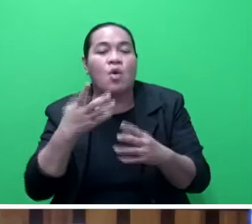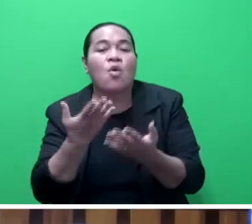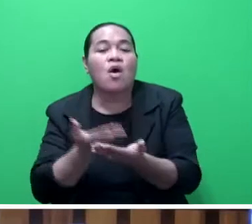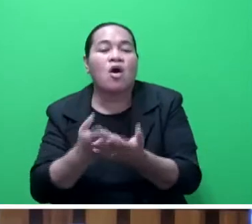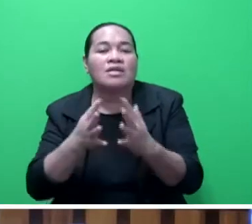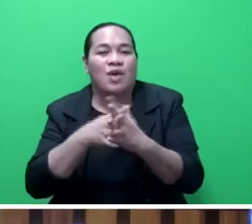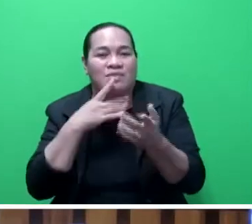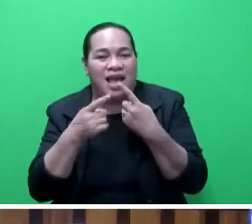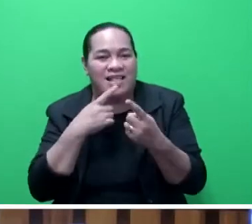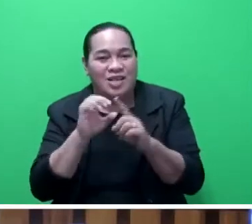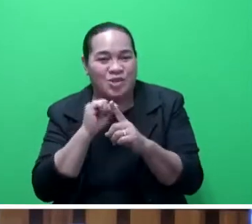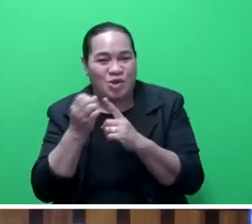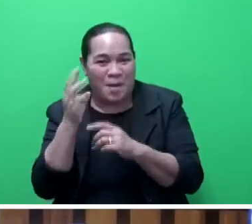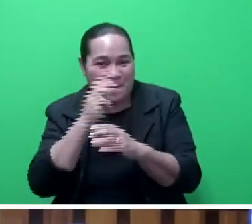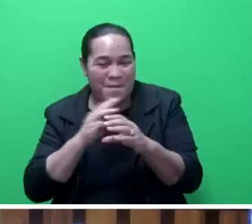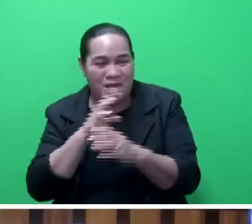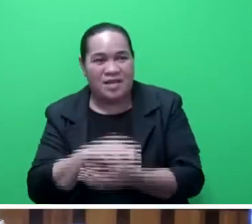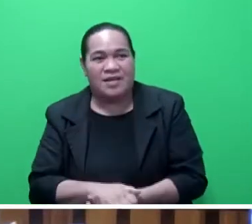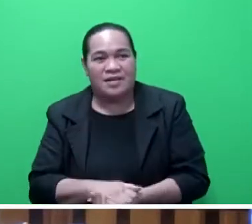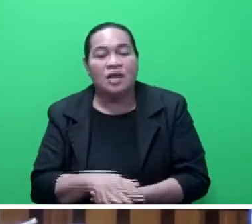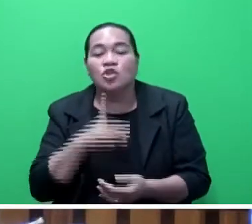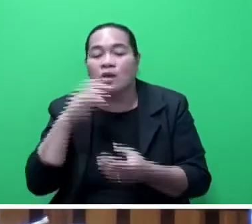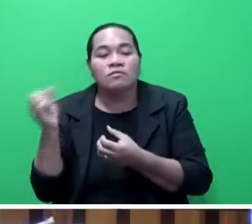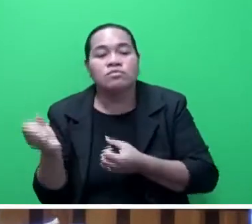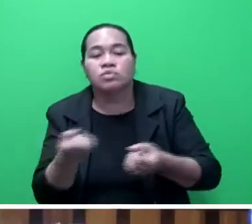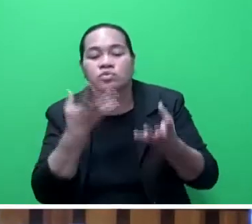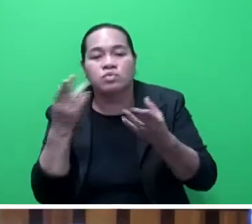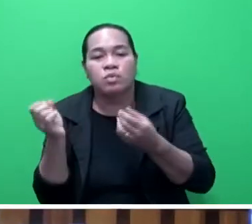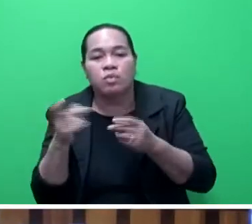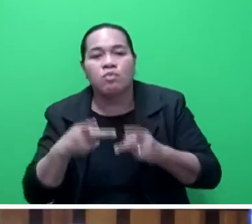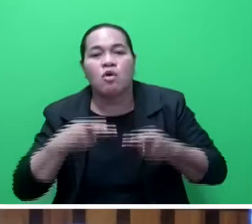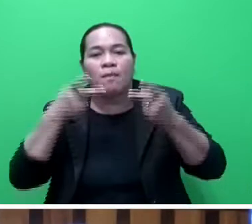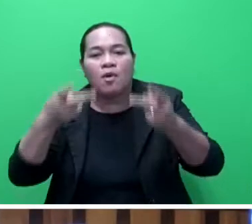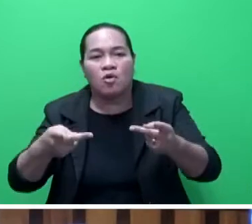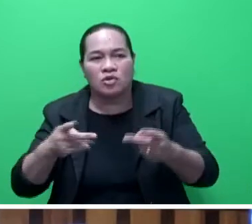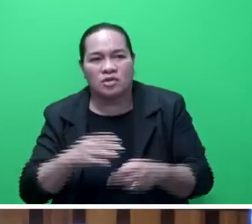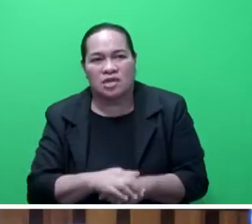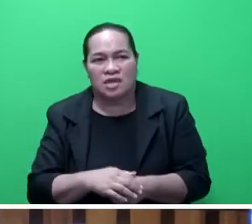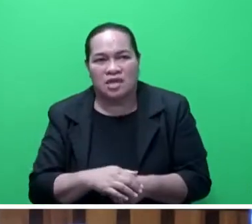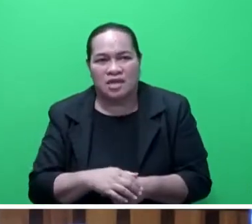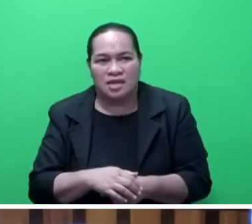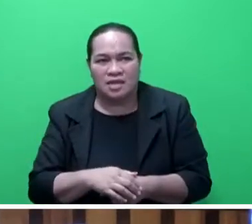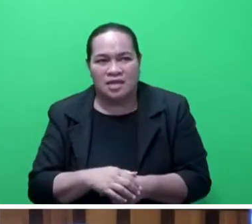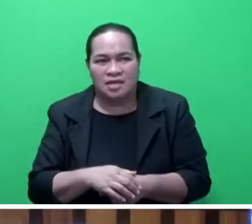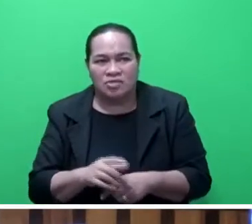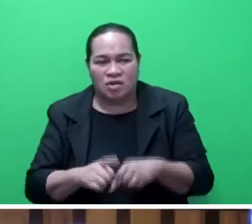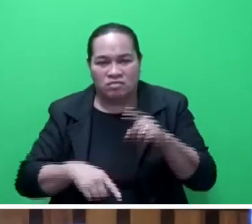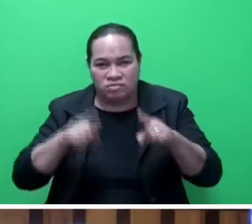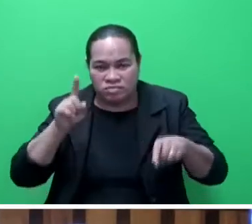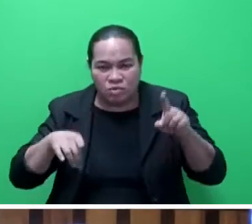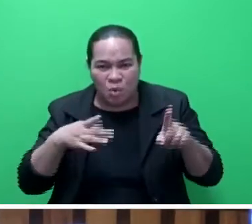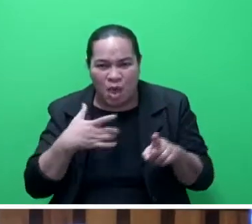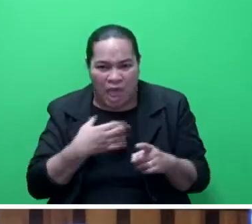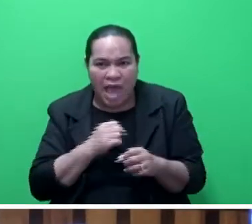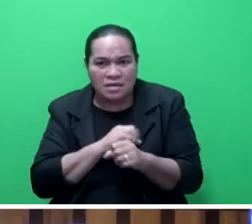media, urging members of the public to submit their proposals. This is, of course, Mr. Speaker, sir, at the height of the various variants we had, the Delta and